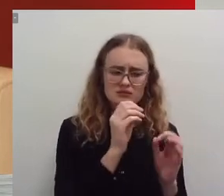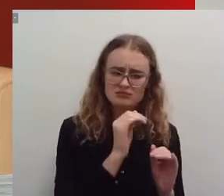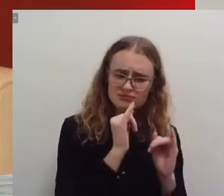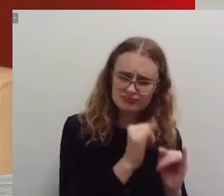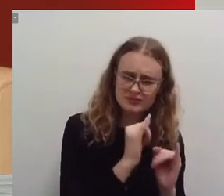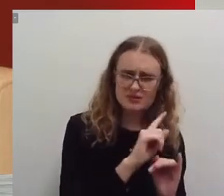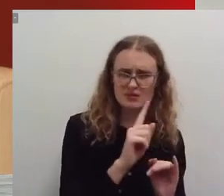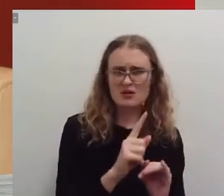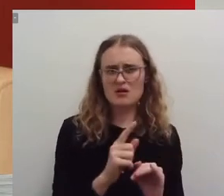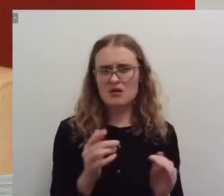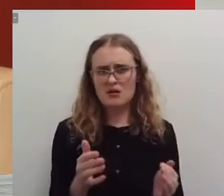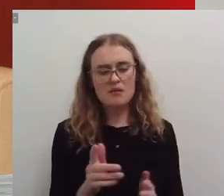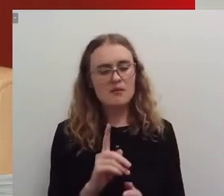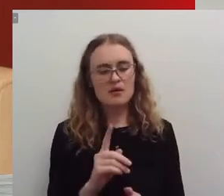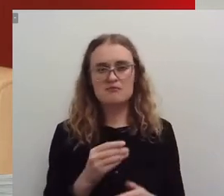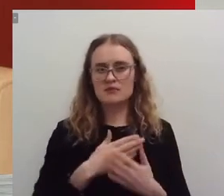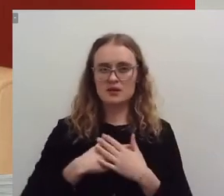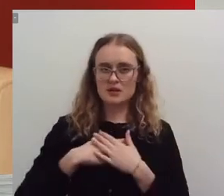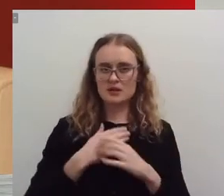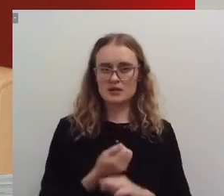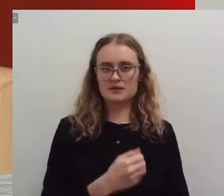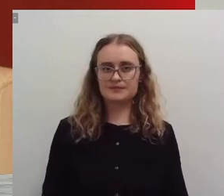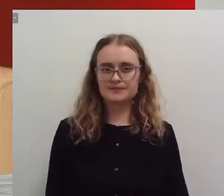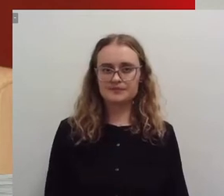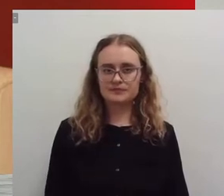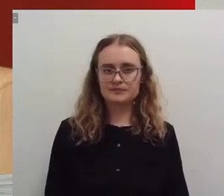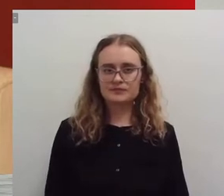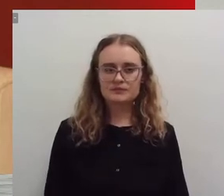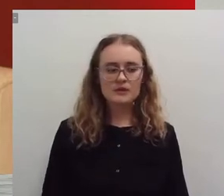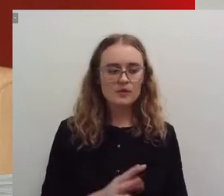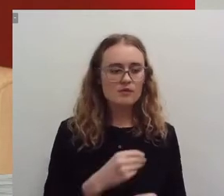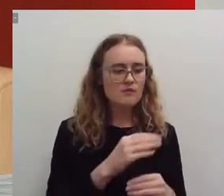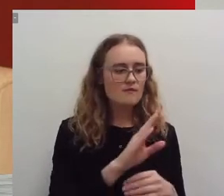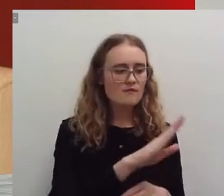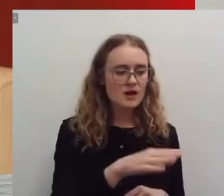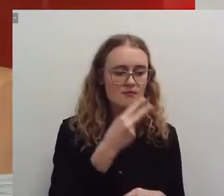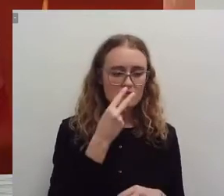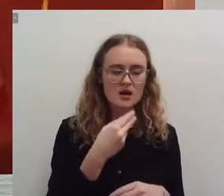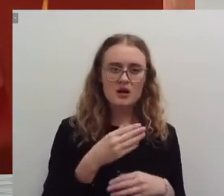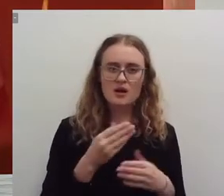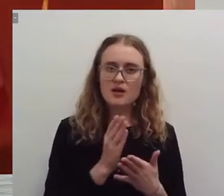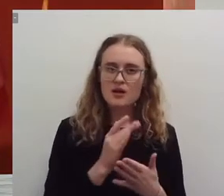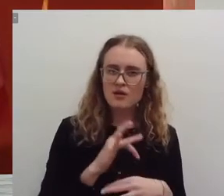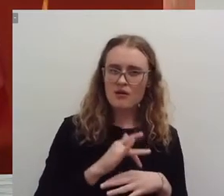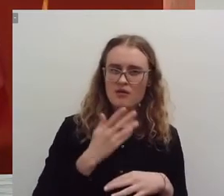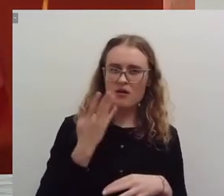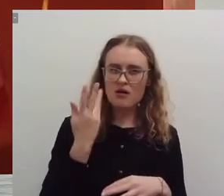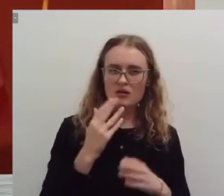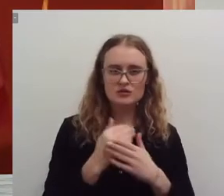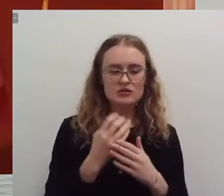interest of doing and making things better, it will be better. I get this. Thank